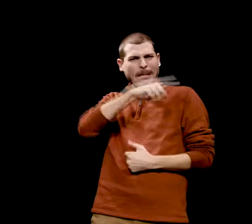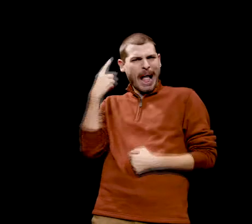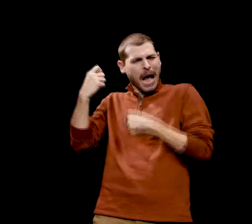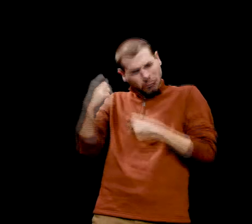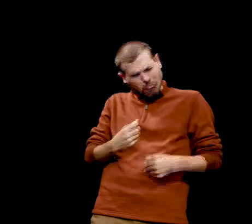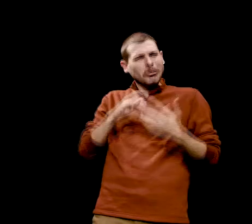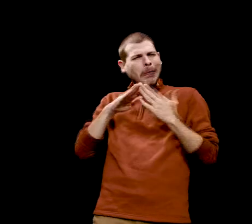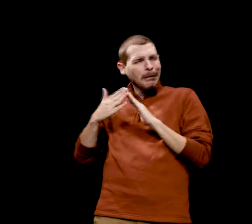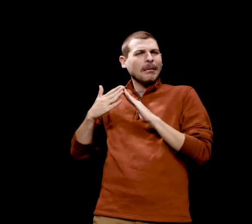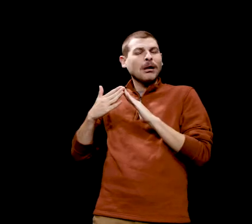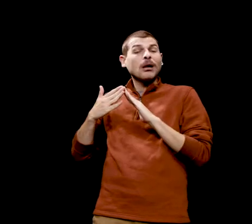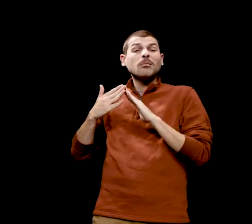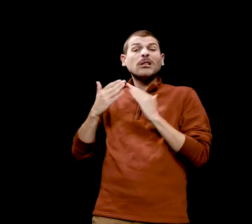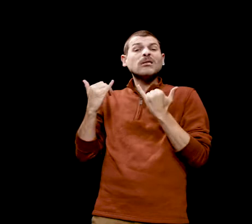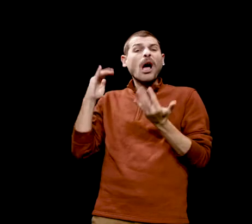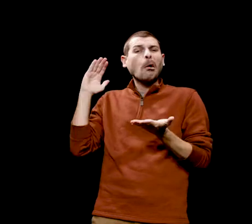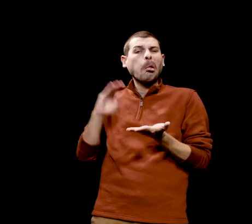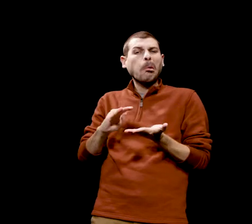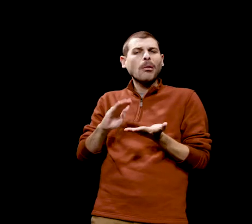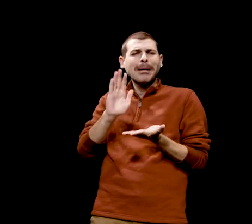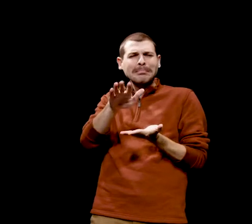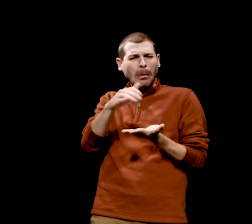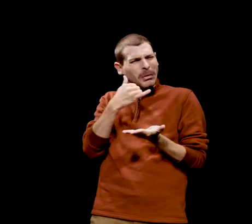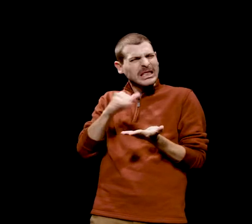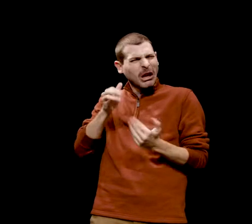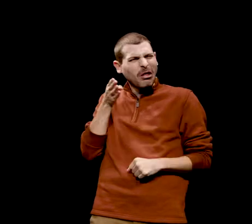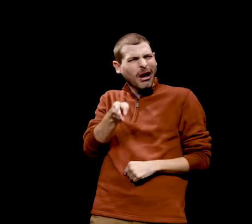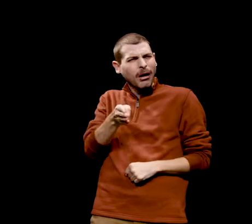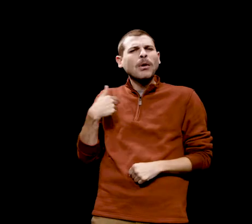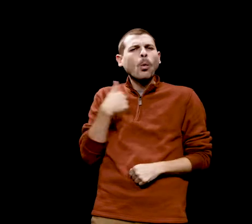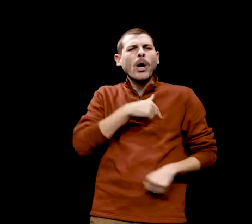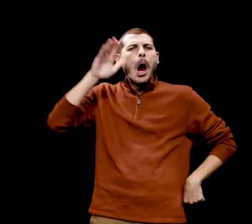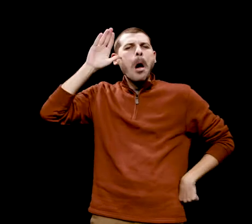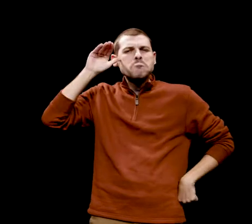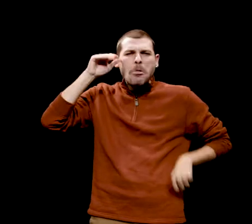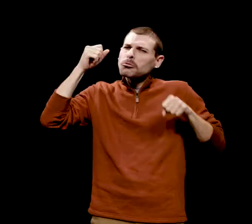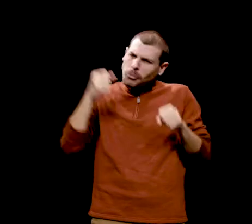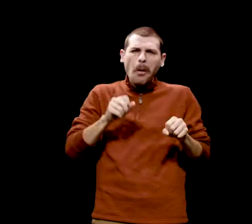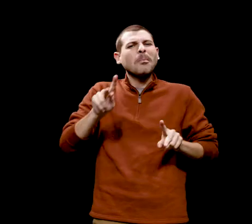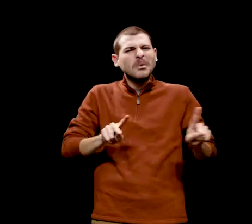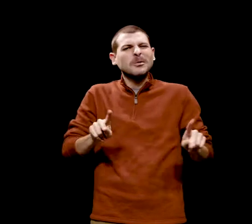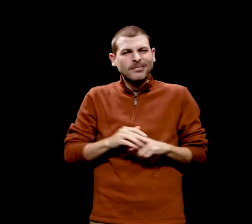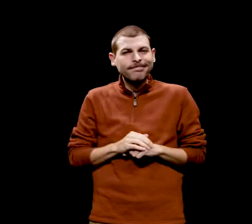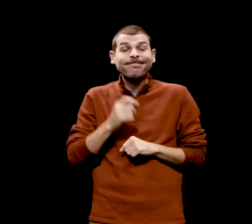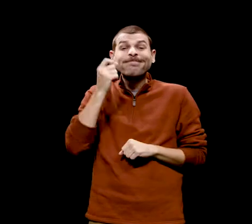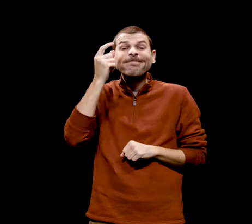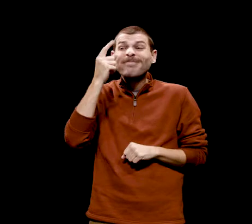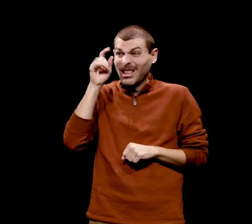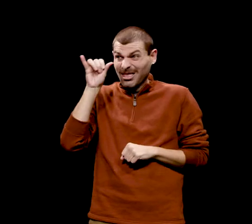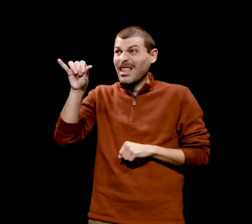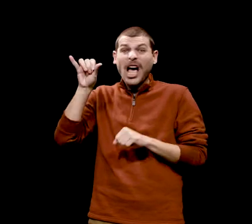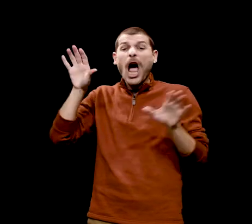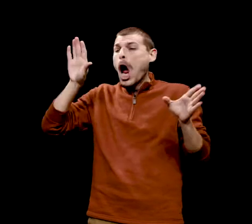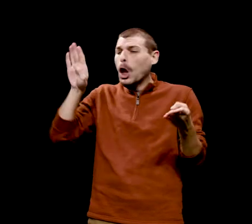today because we are resilient people. The fundamental state of settler colonialism still exists. Oregon